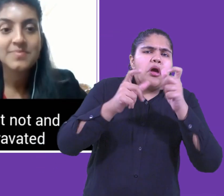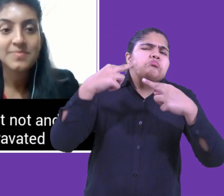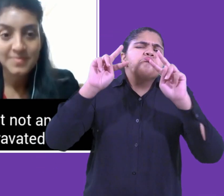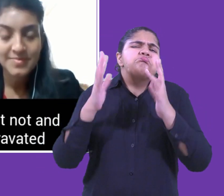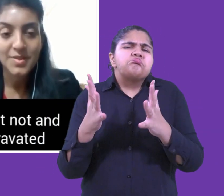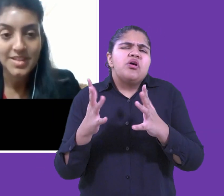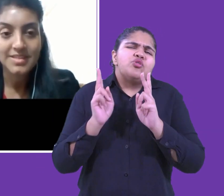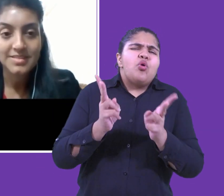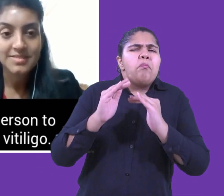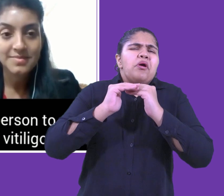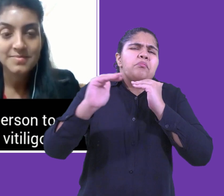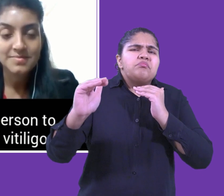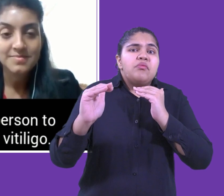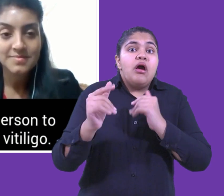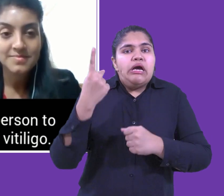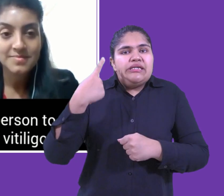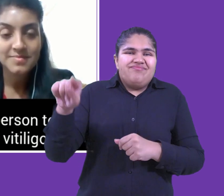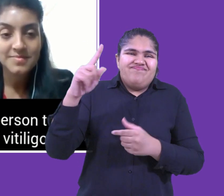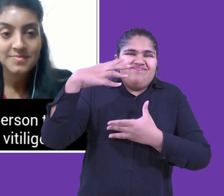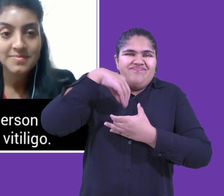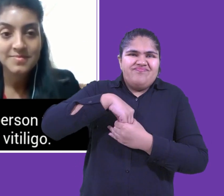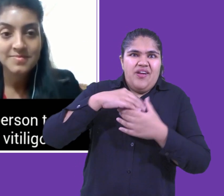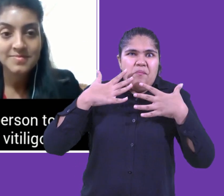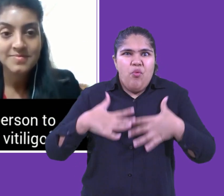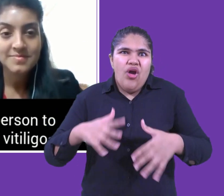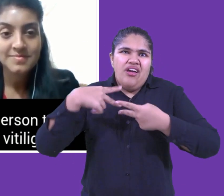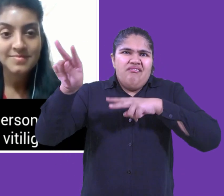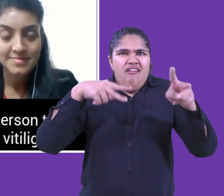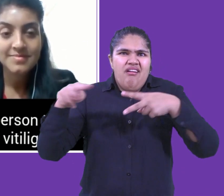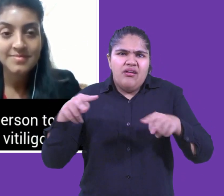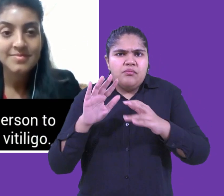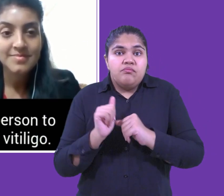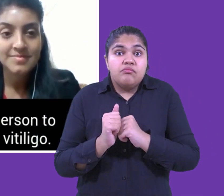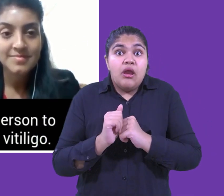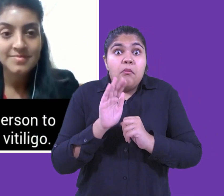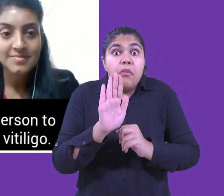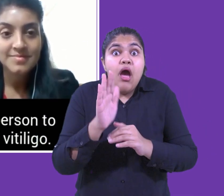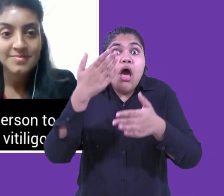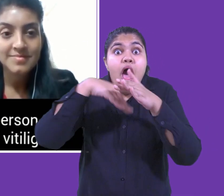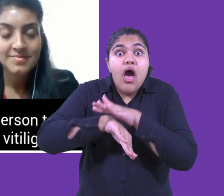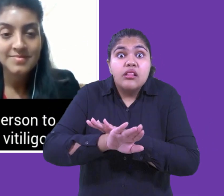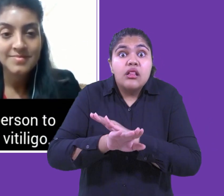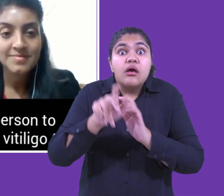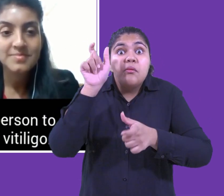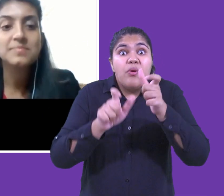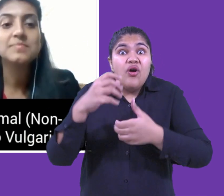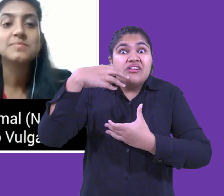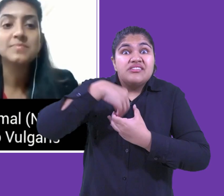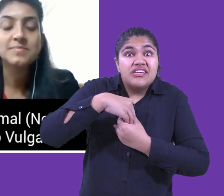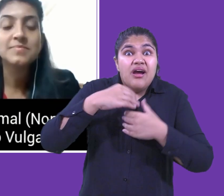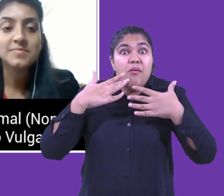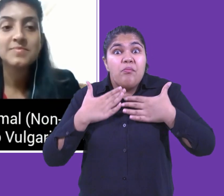of disease. Okay. But from person, it varies from not only from person to person, but it varies from type of vitiligo also.